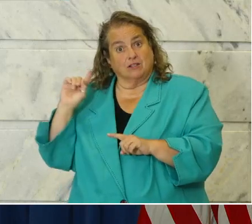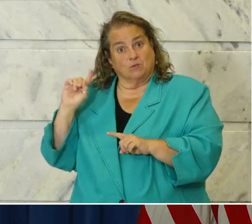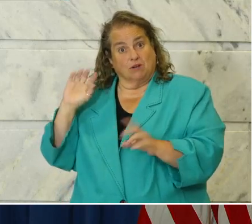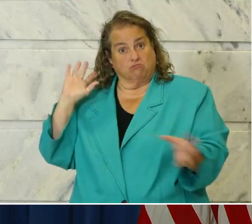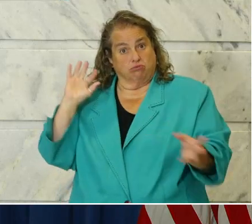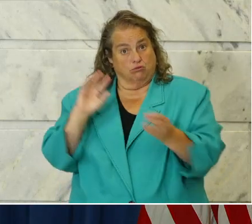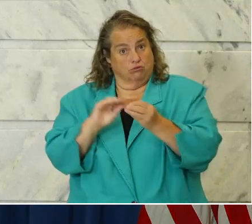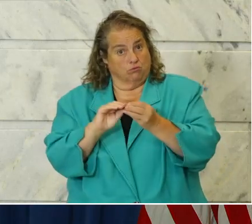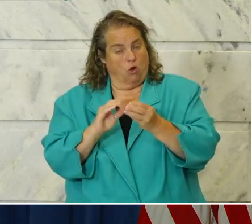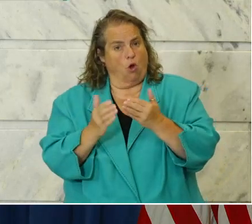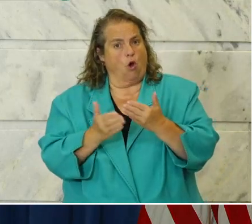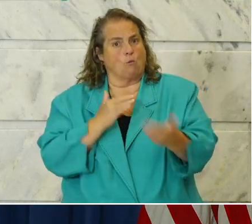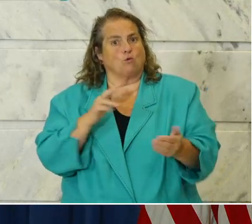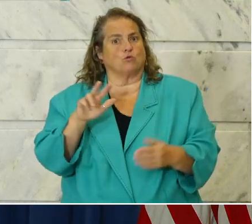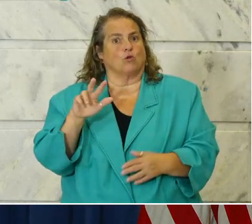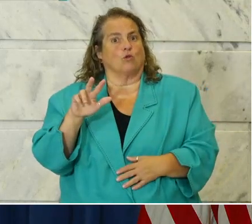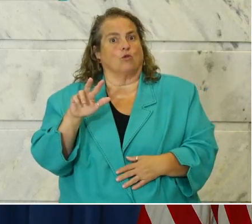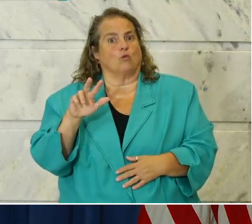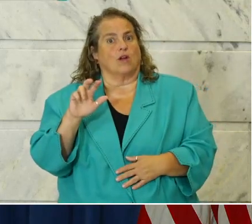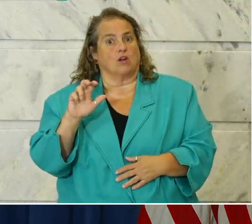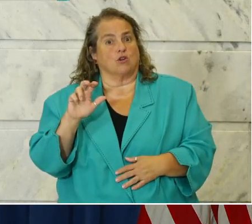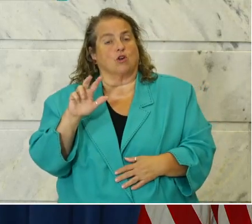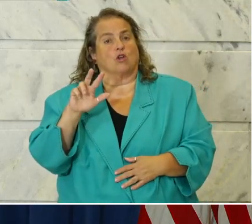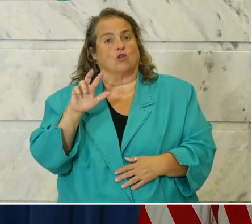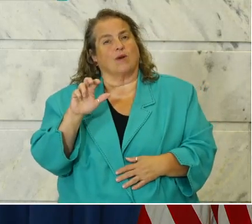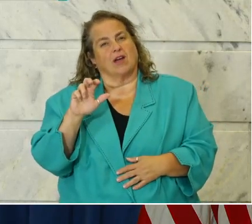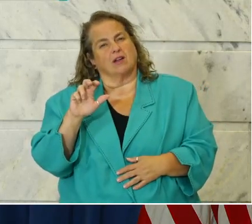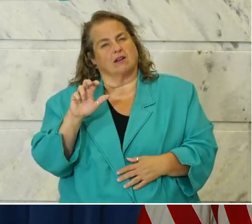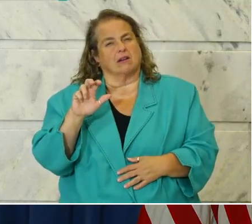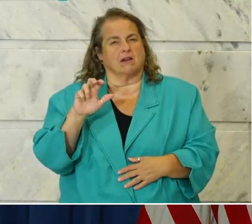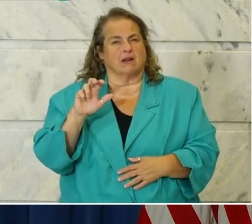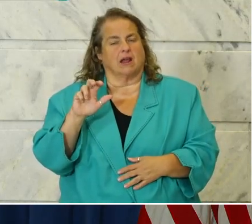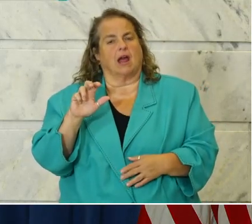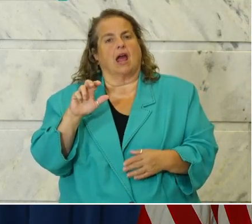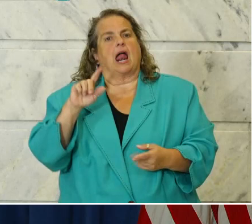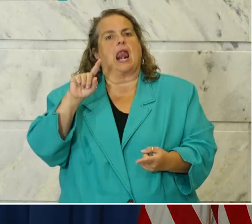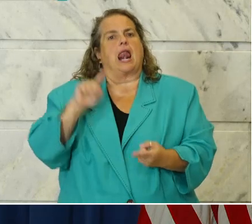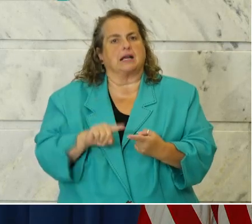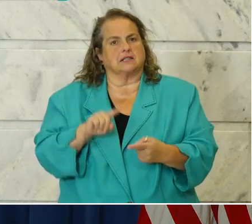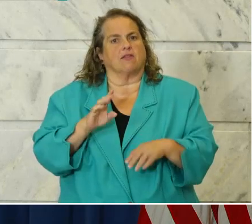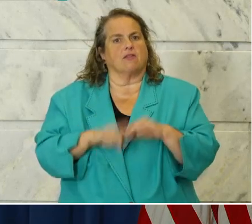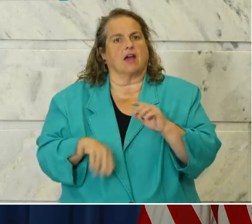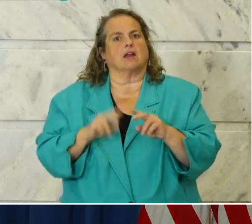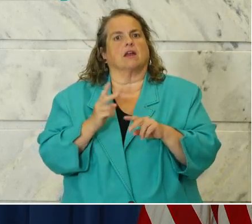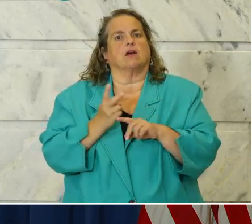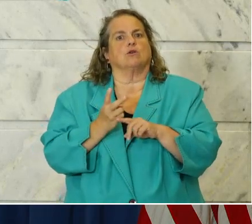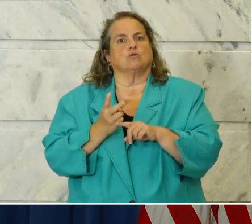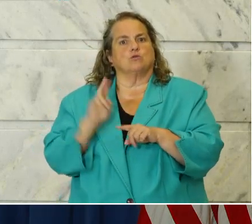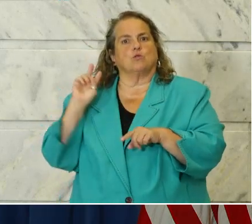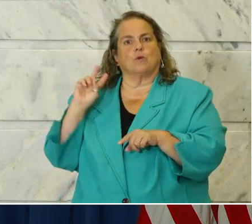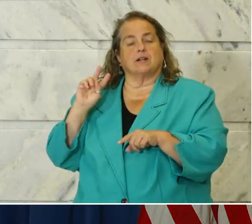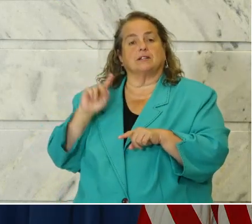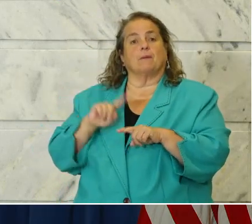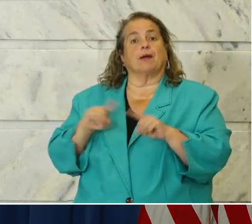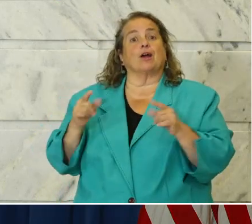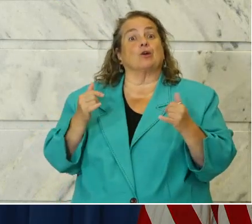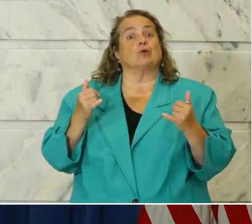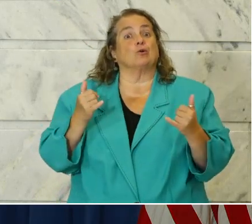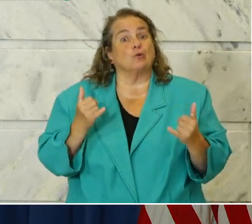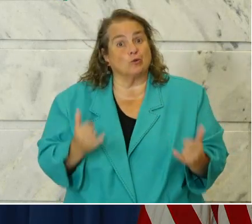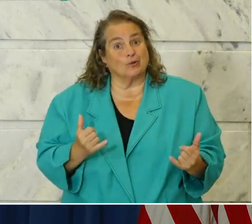was almost 300, or 300 and a little more less than the week before. But today we've learned